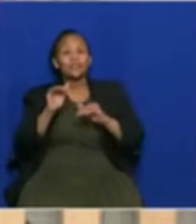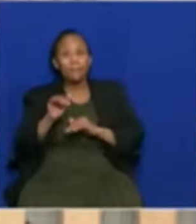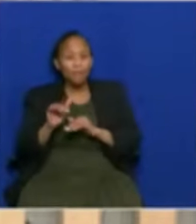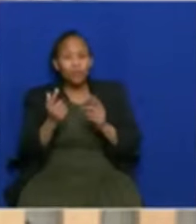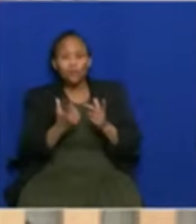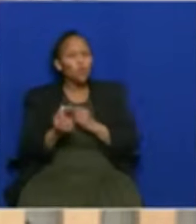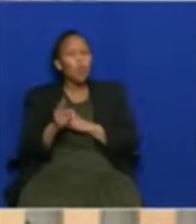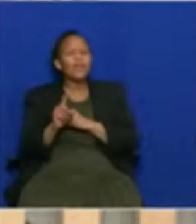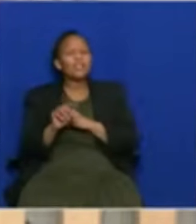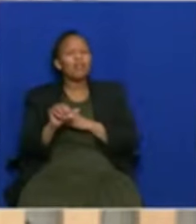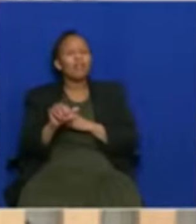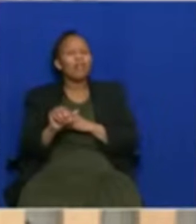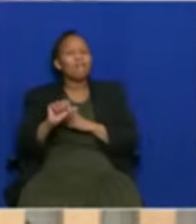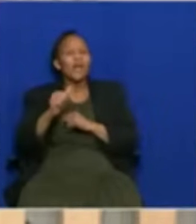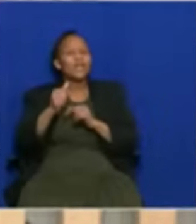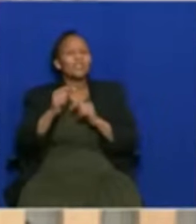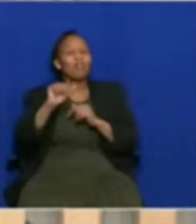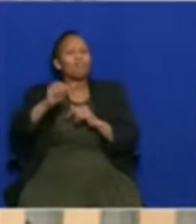With